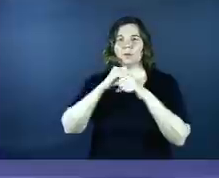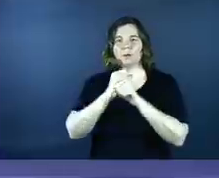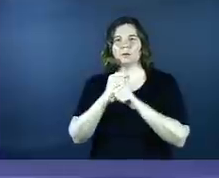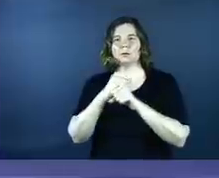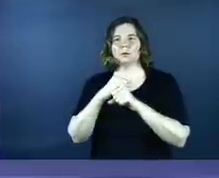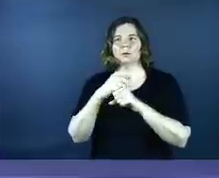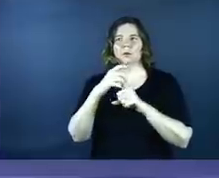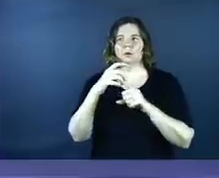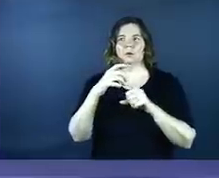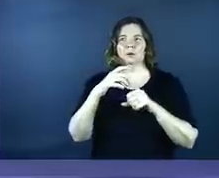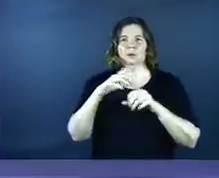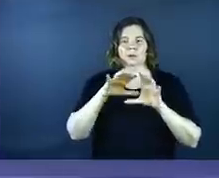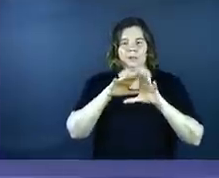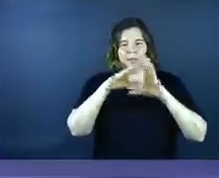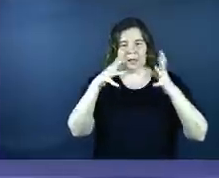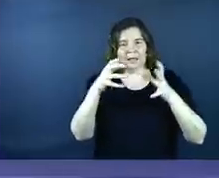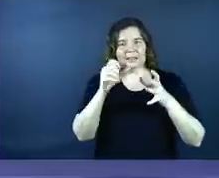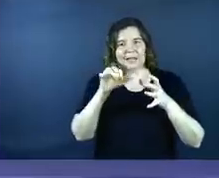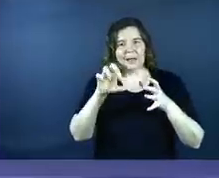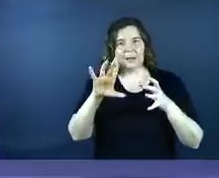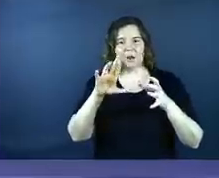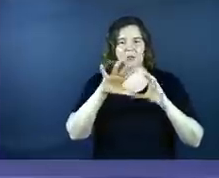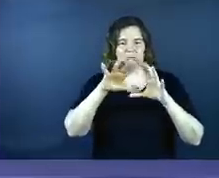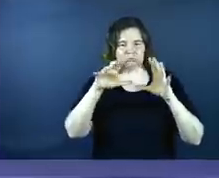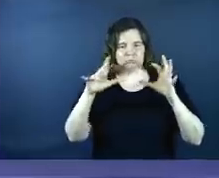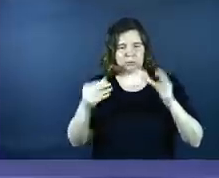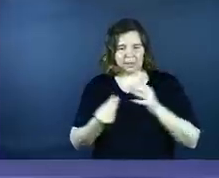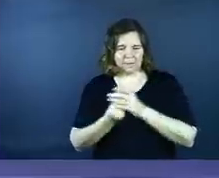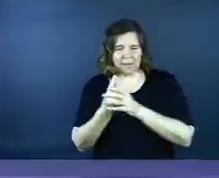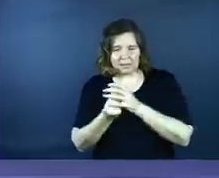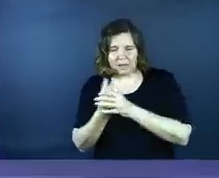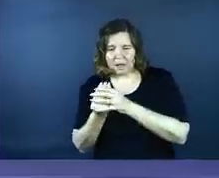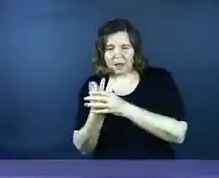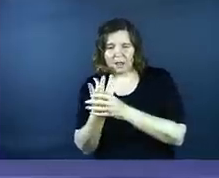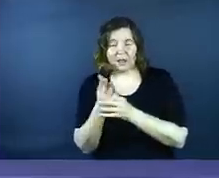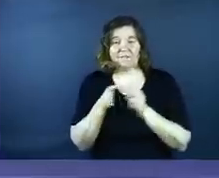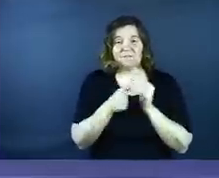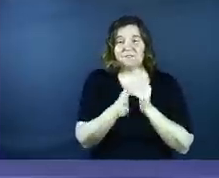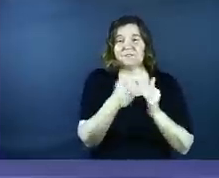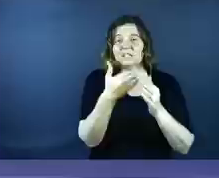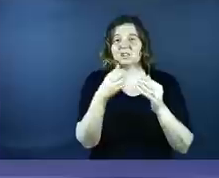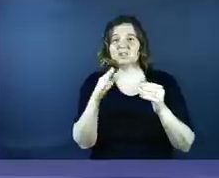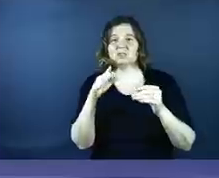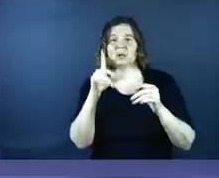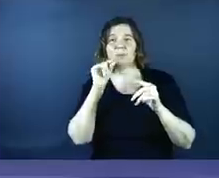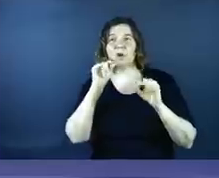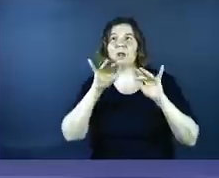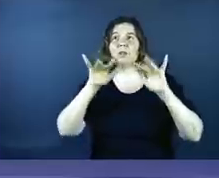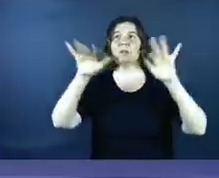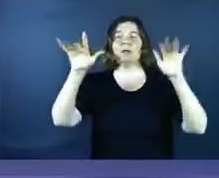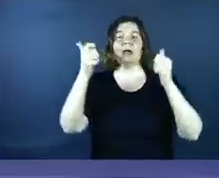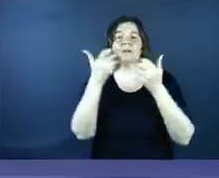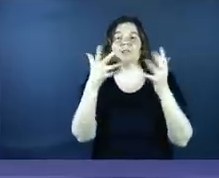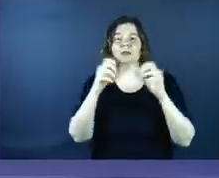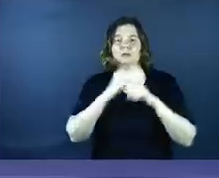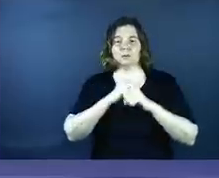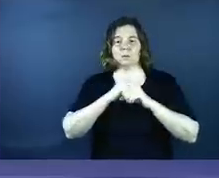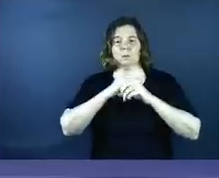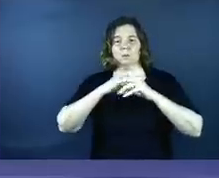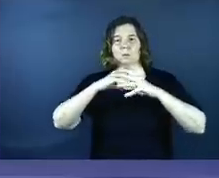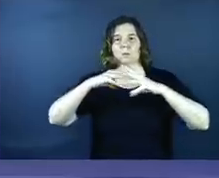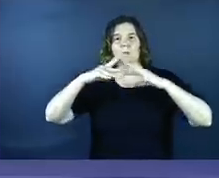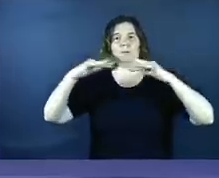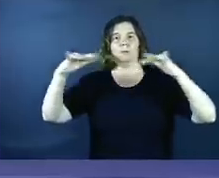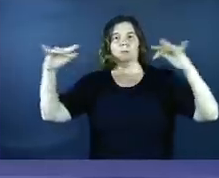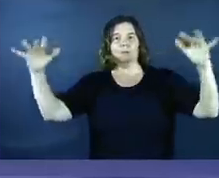or the atmosphere. And then vegetation comes in and fish and animals and birds and everything that crawls on the